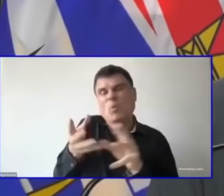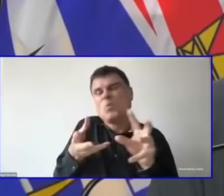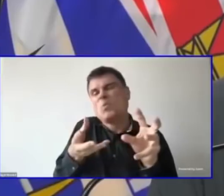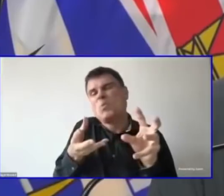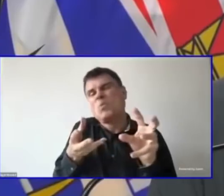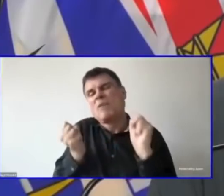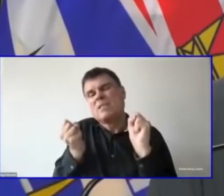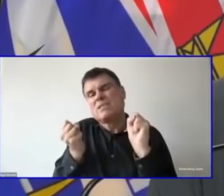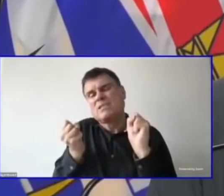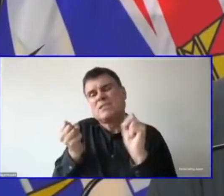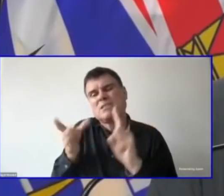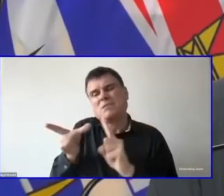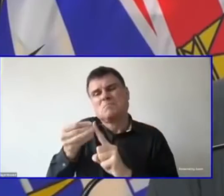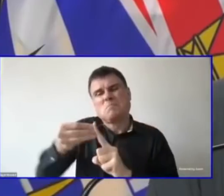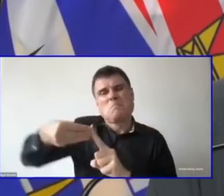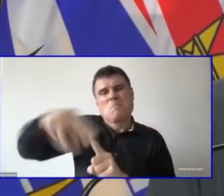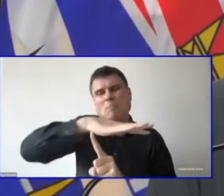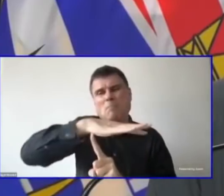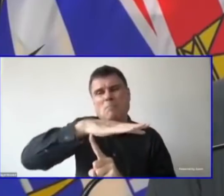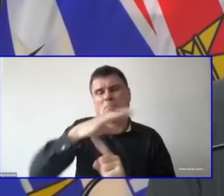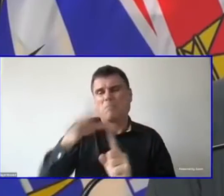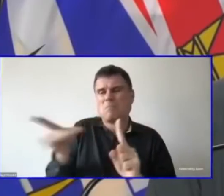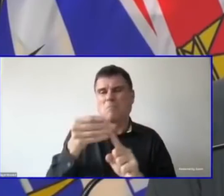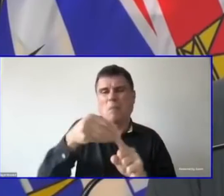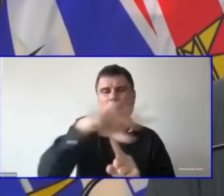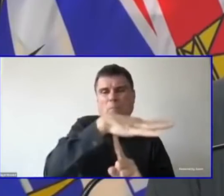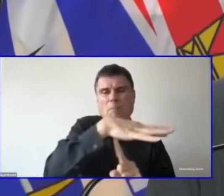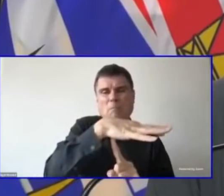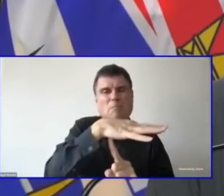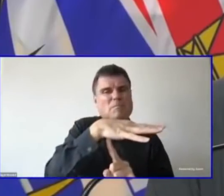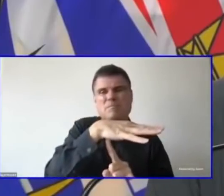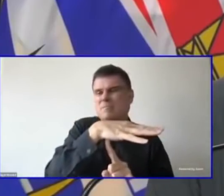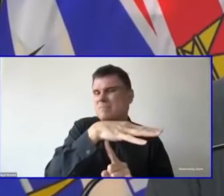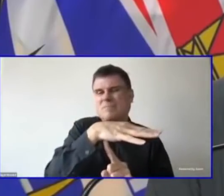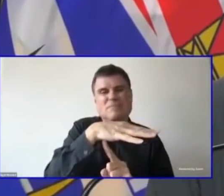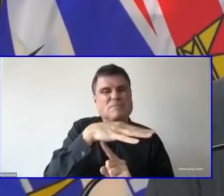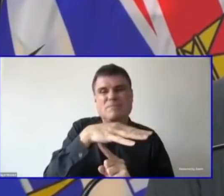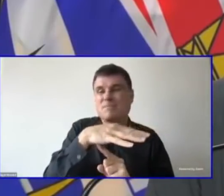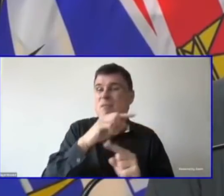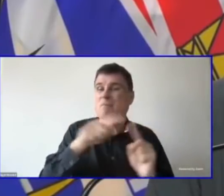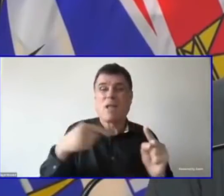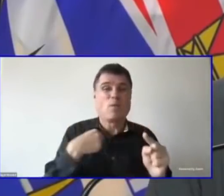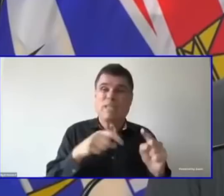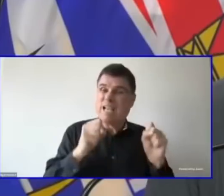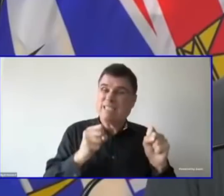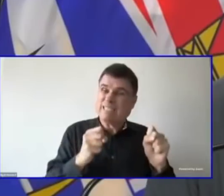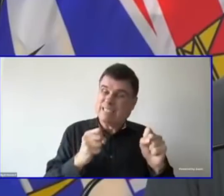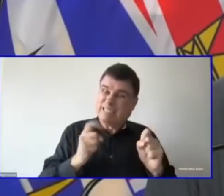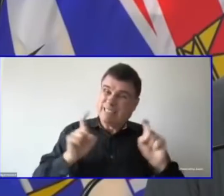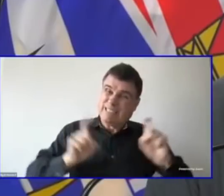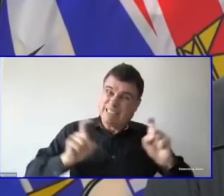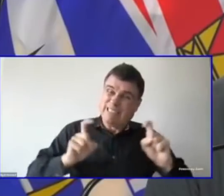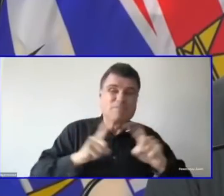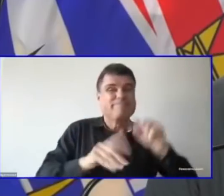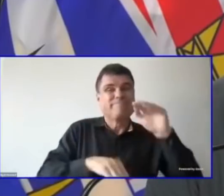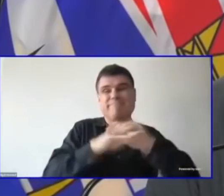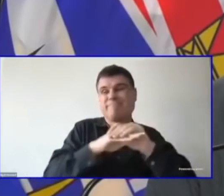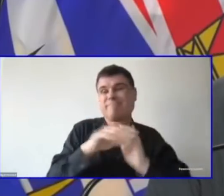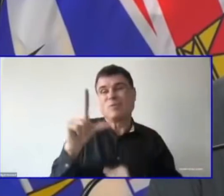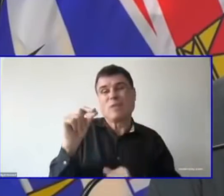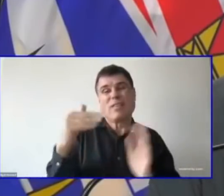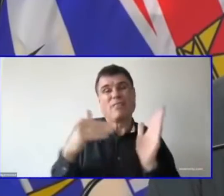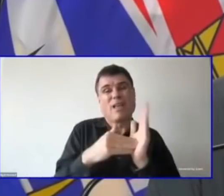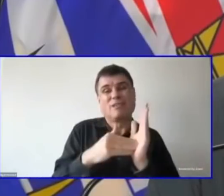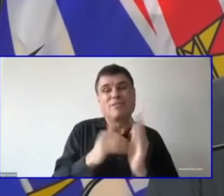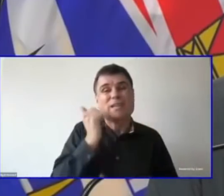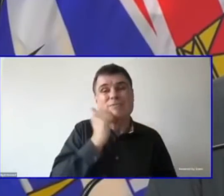maximum capacity that we have here right now in this province. Follow up, David? Yeah, one of the things I also want to ask you about, I think